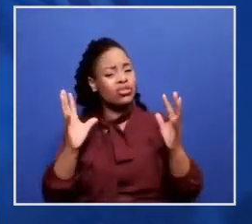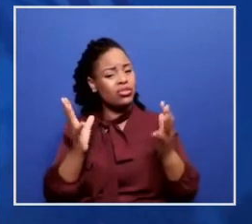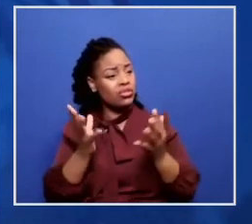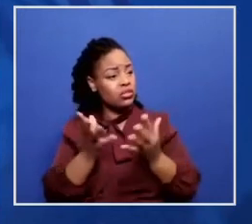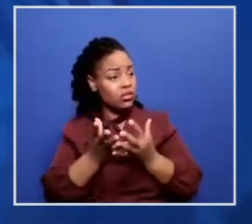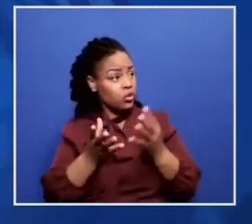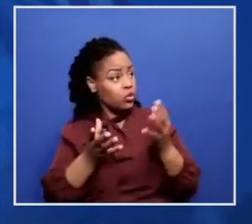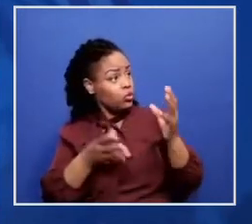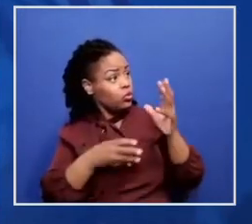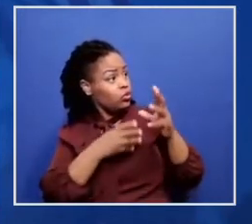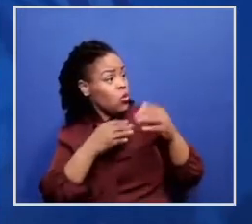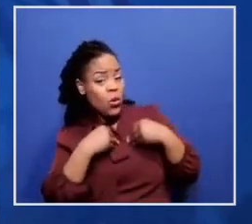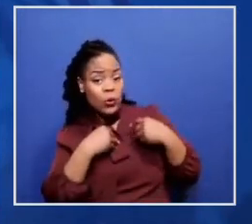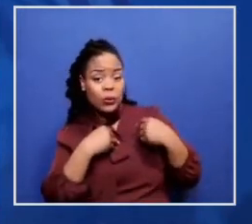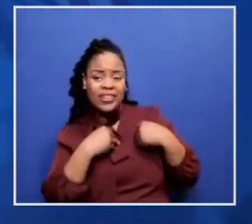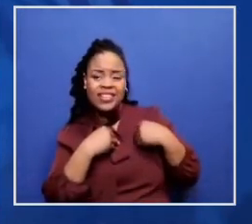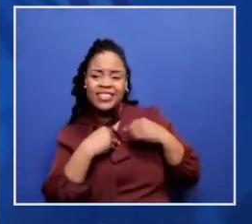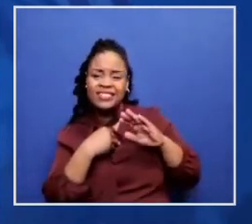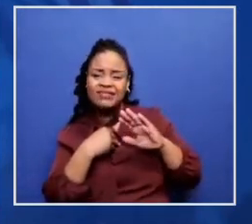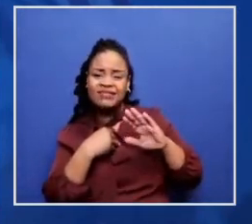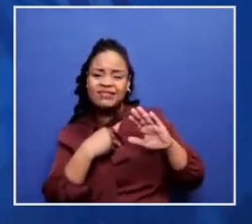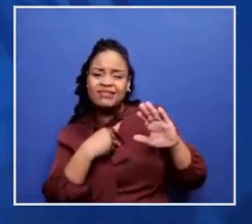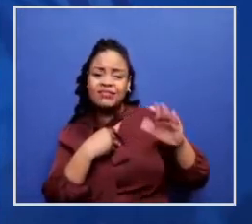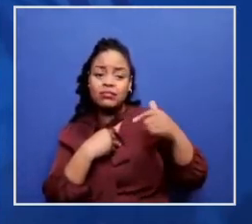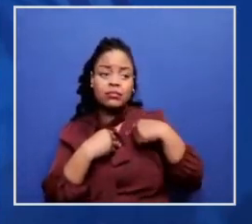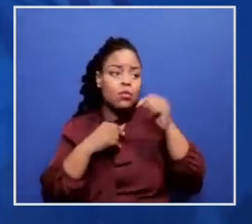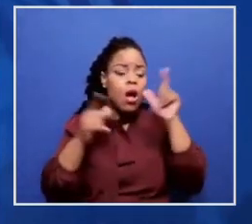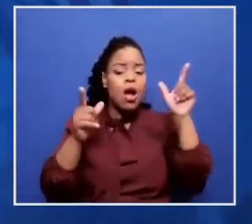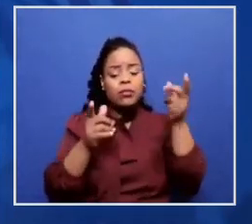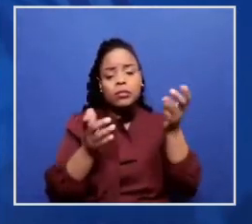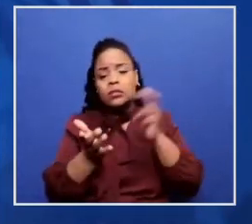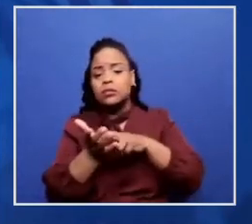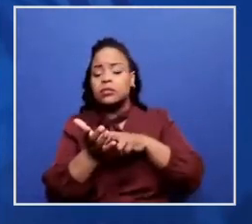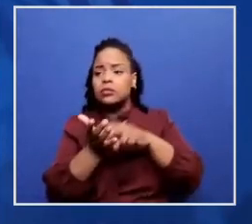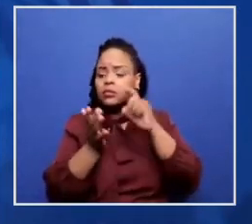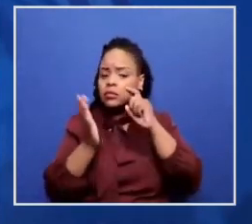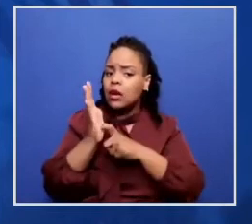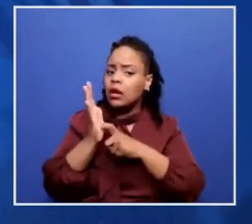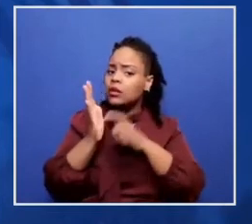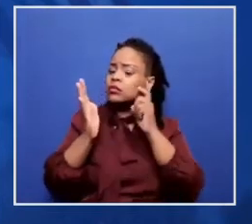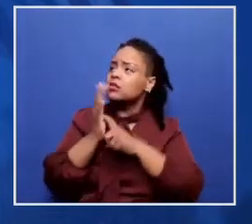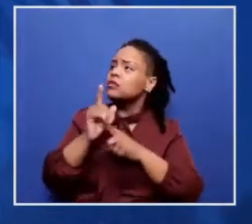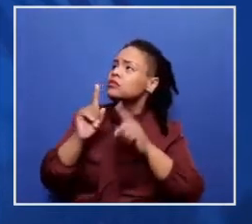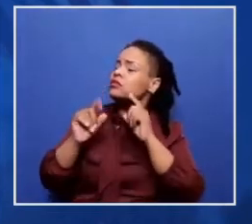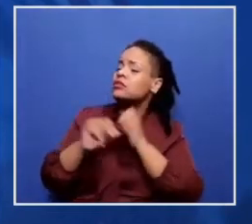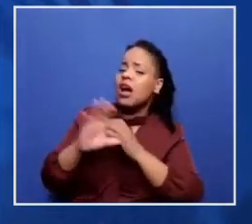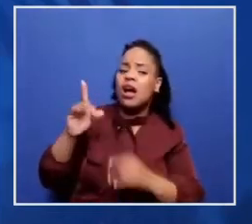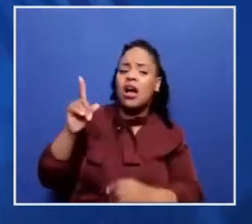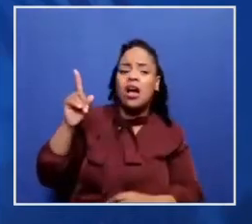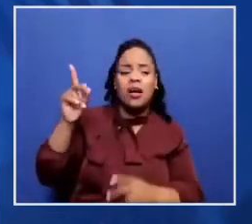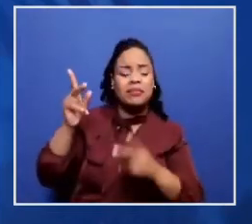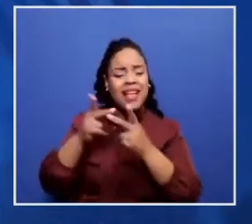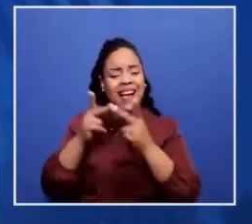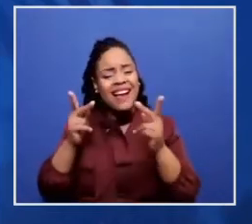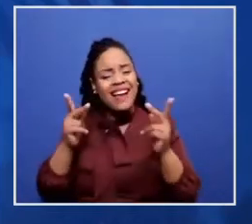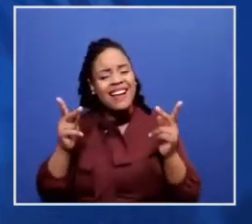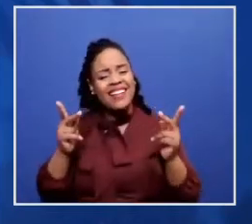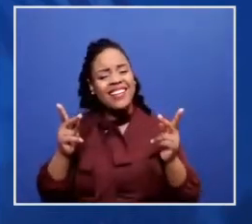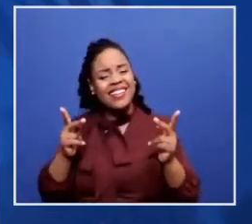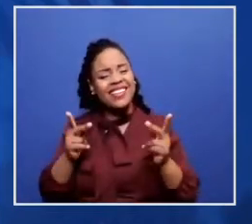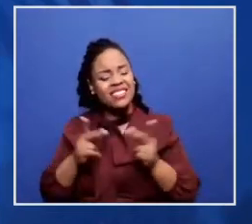But when I wake up every morning, there's an image of a better place. Yeah, 'cause the harder